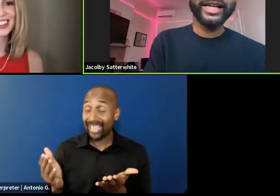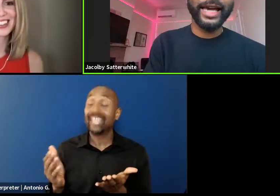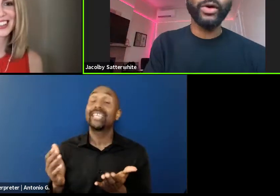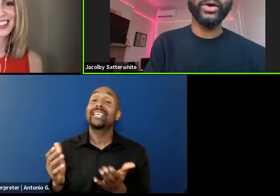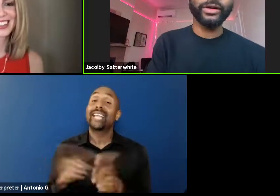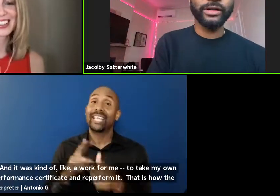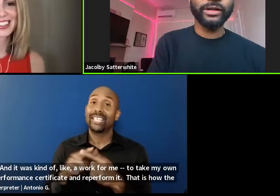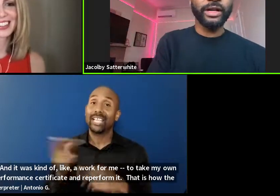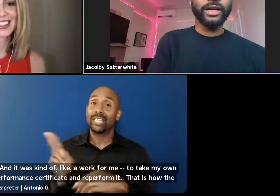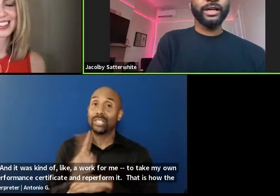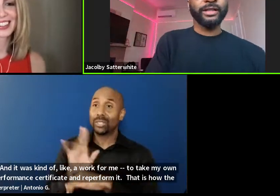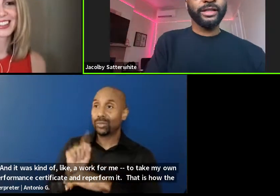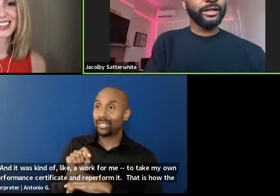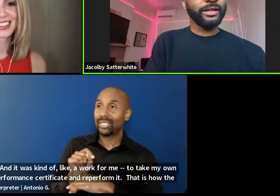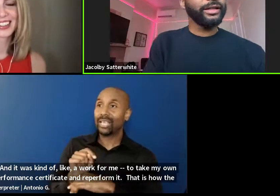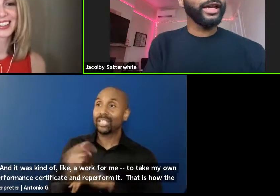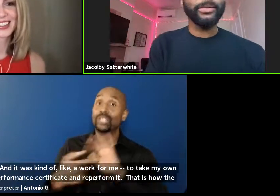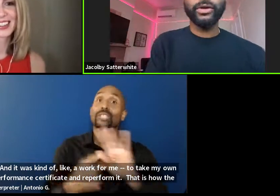Yeah.